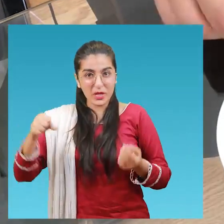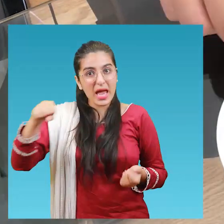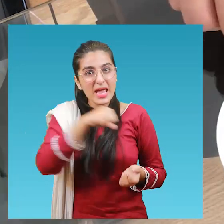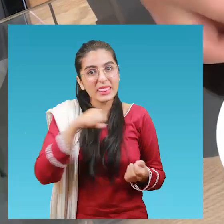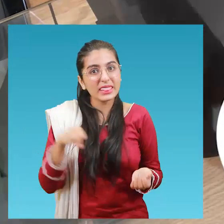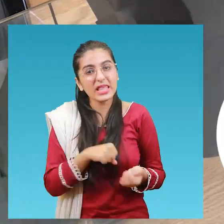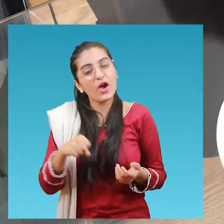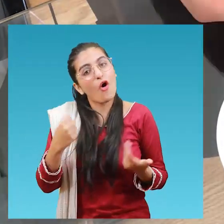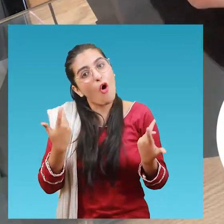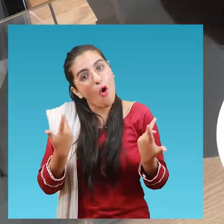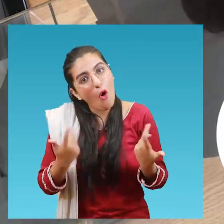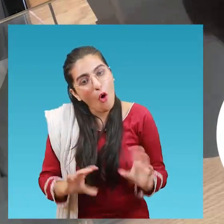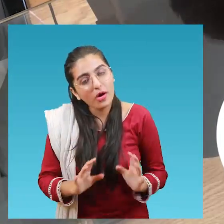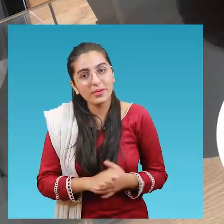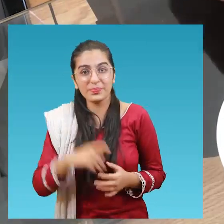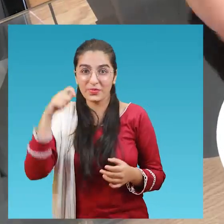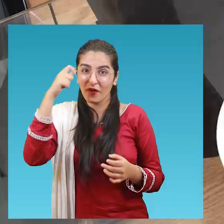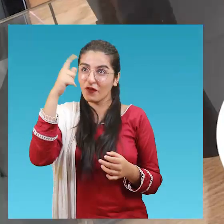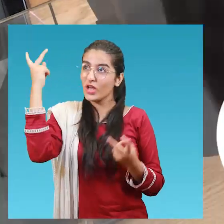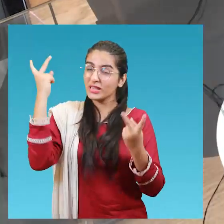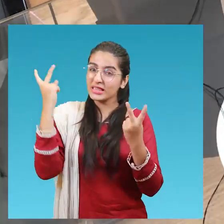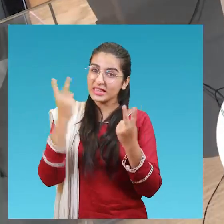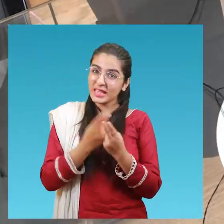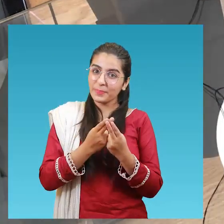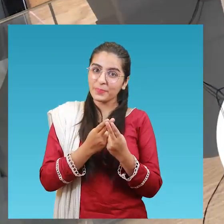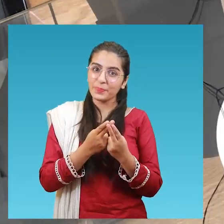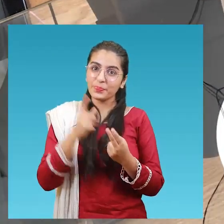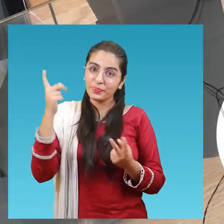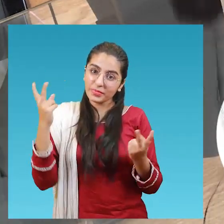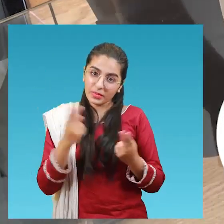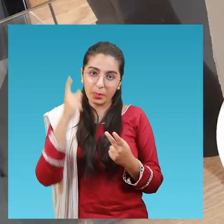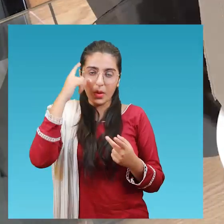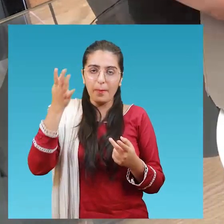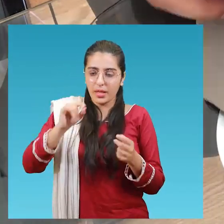Now stitch the folded parts as shown in the video.